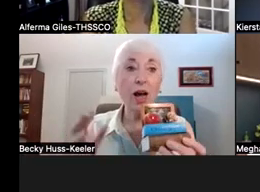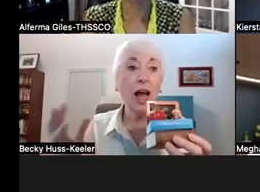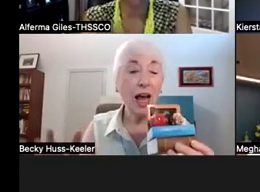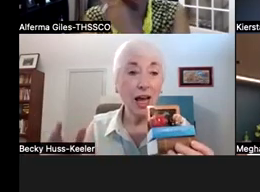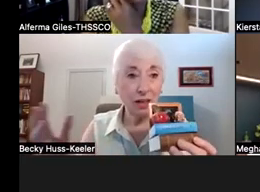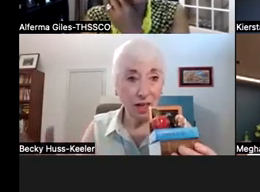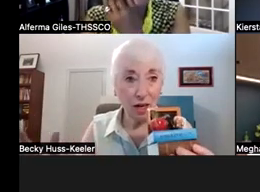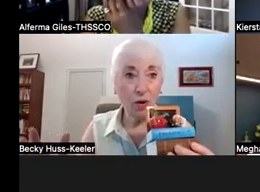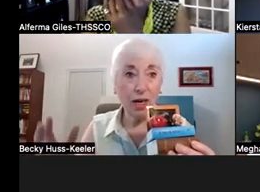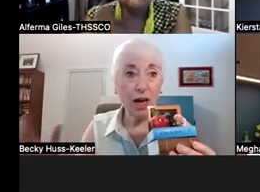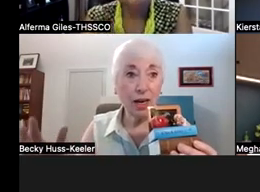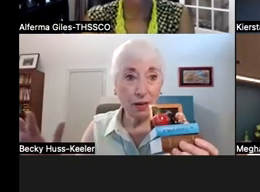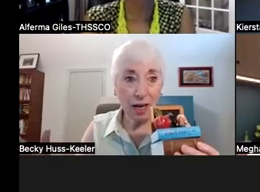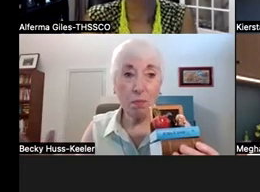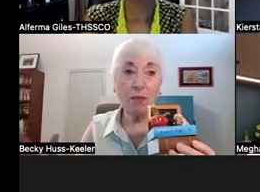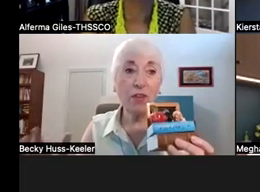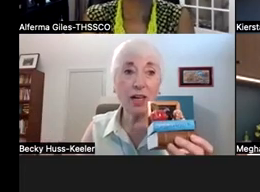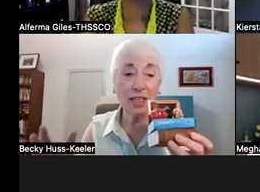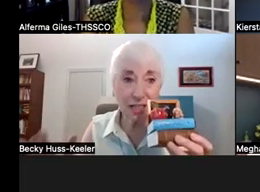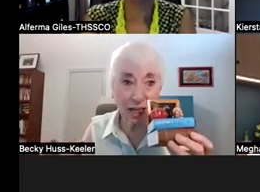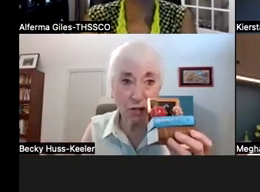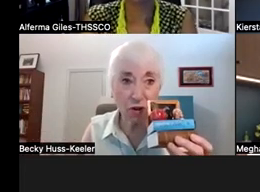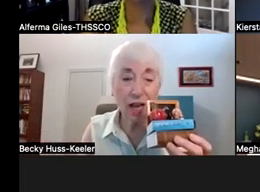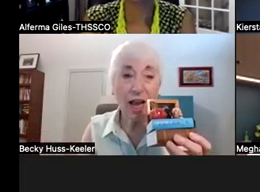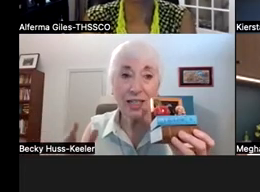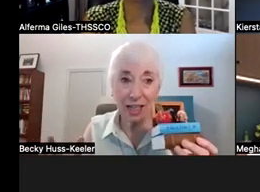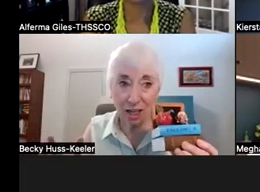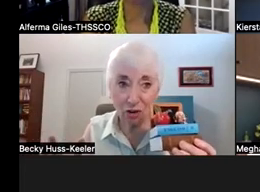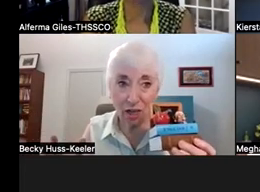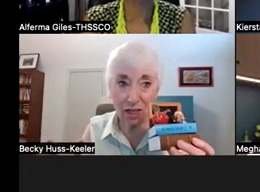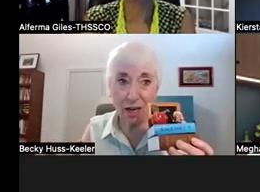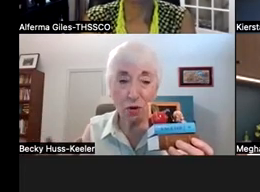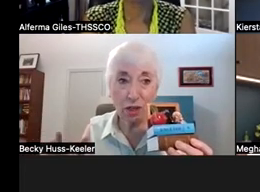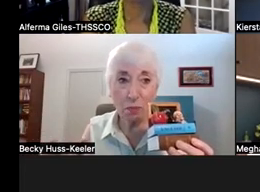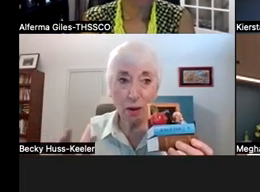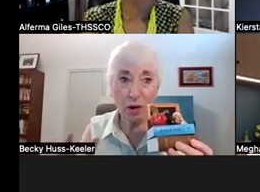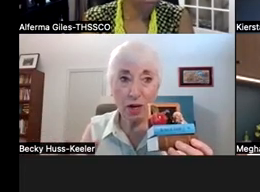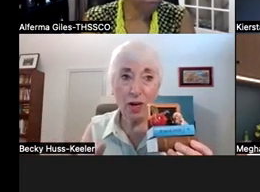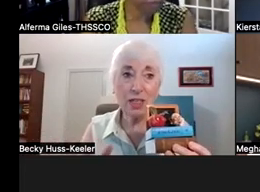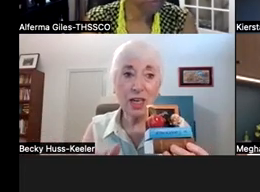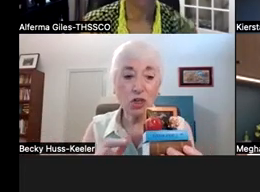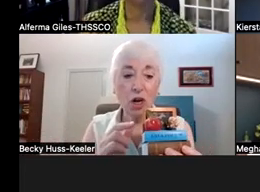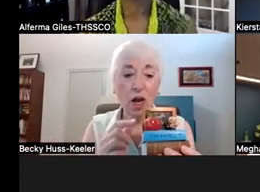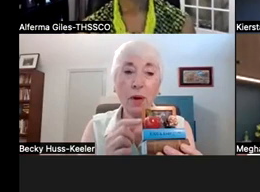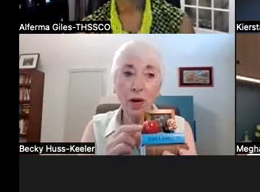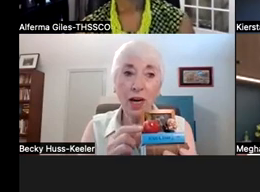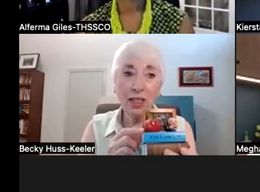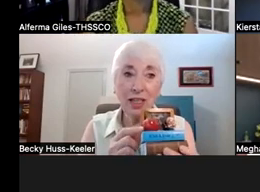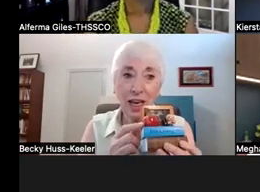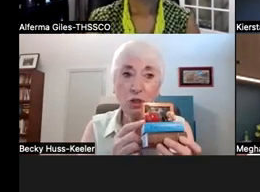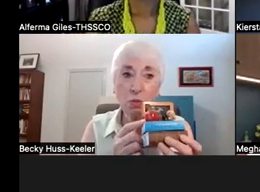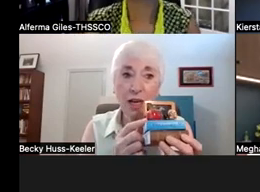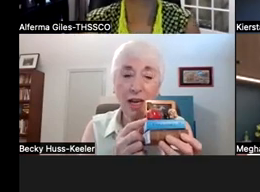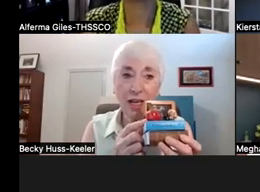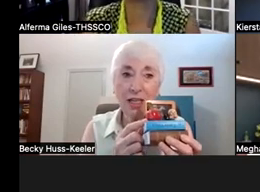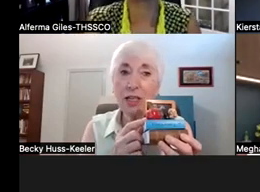for a while. And, you know, and I ended up being very successful as a kindergarten and early primary grades teacher. But what it